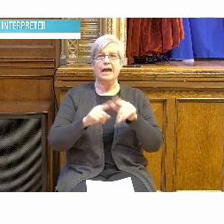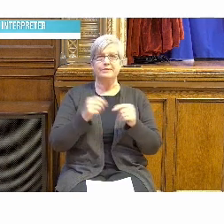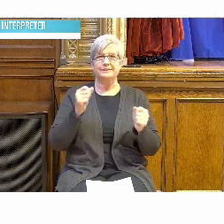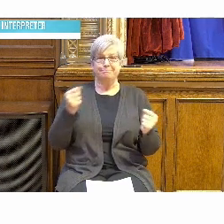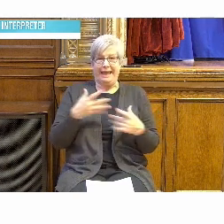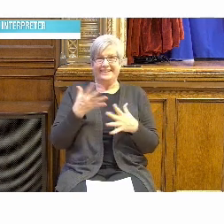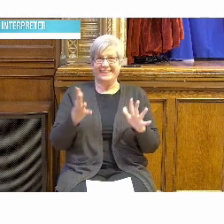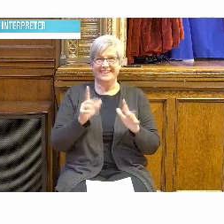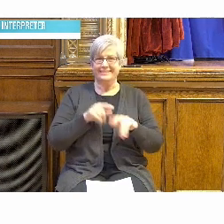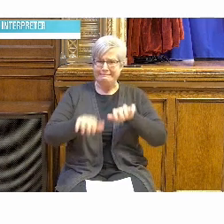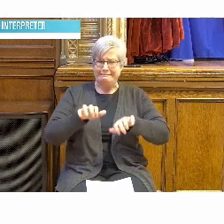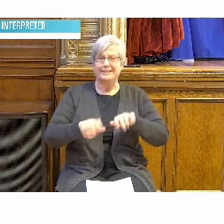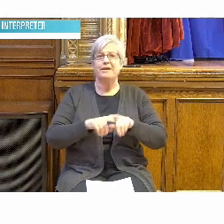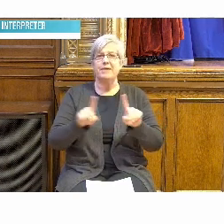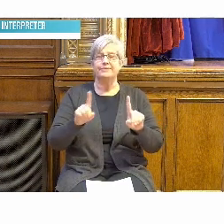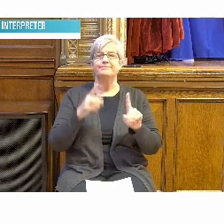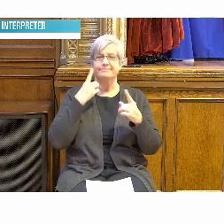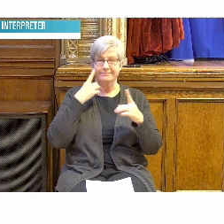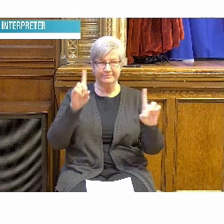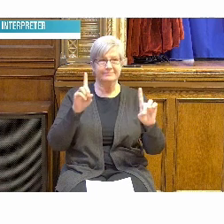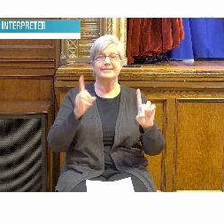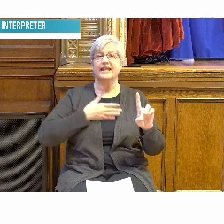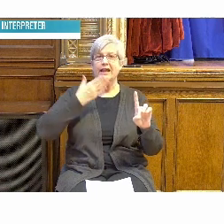panicking, but I'm delighted